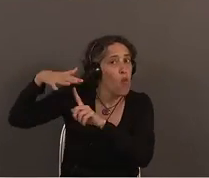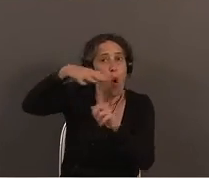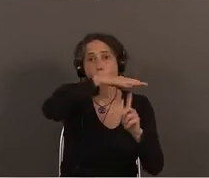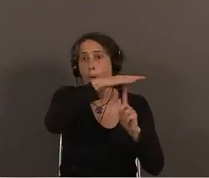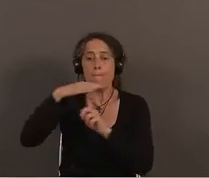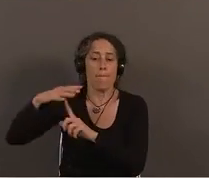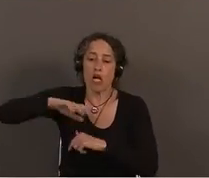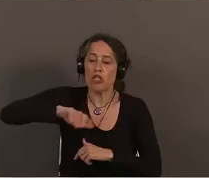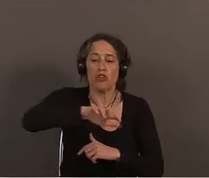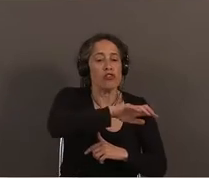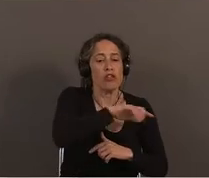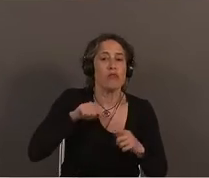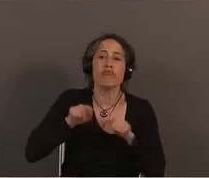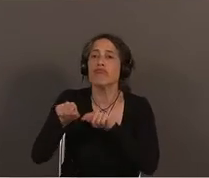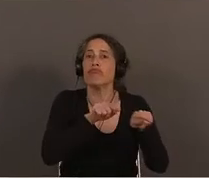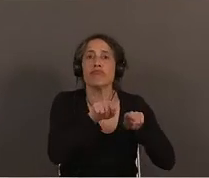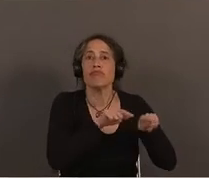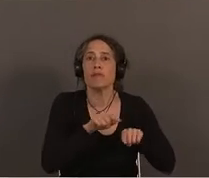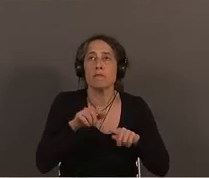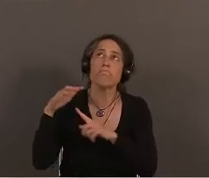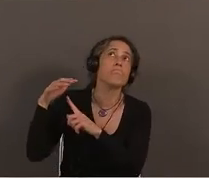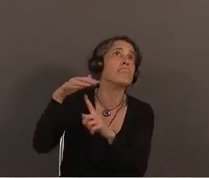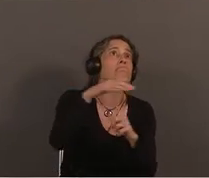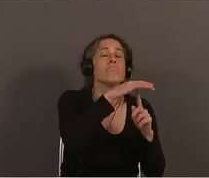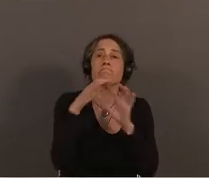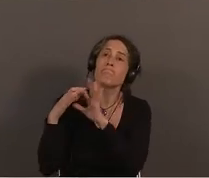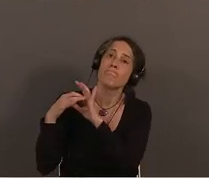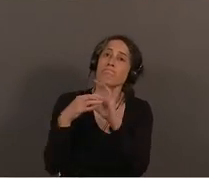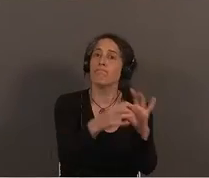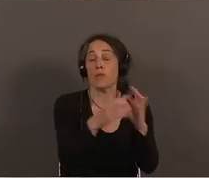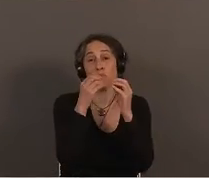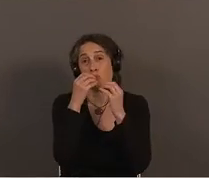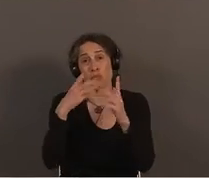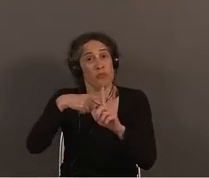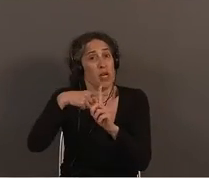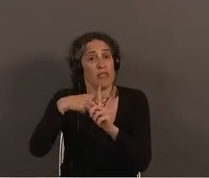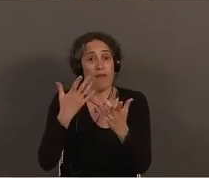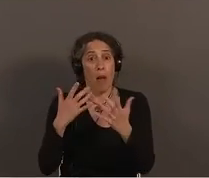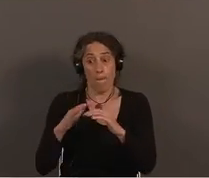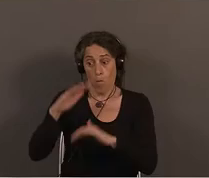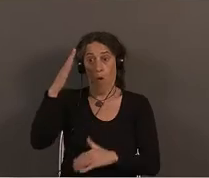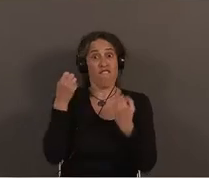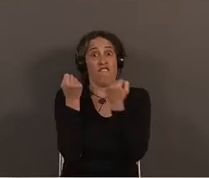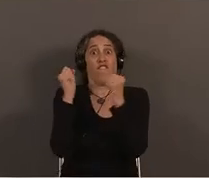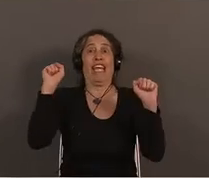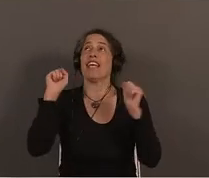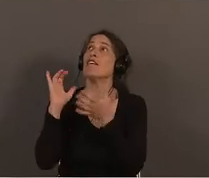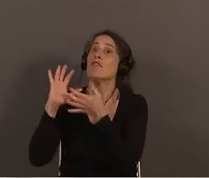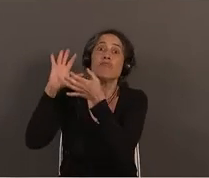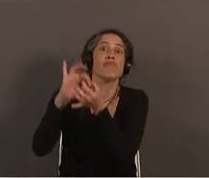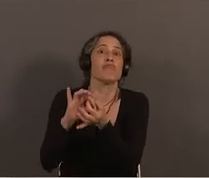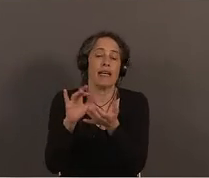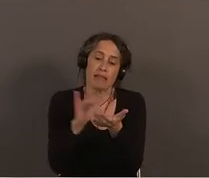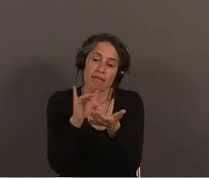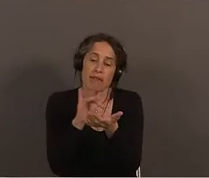ago. You know, the more freedom there is to use your mobile, the more you're going to use it. So it's a no-brainer. Why has there been this problem? I was happy to